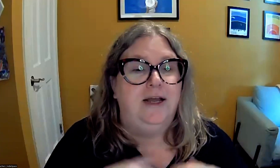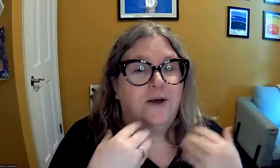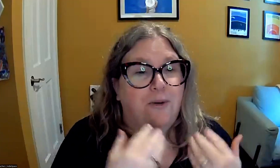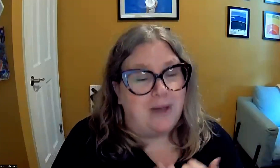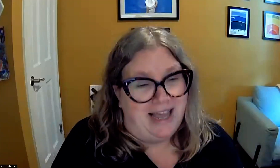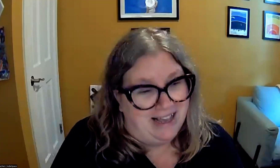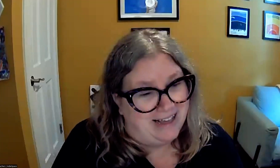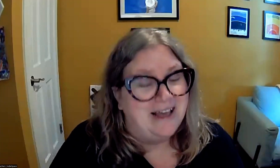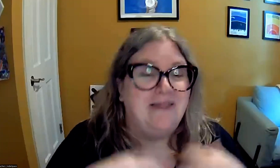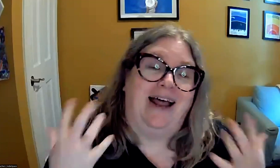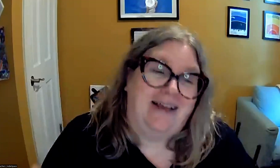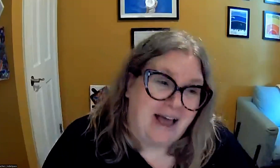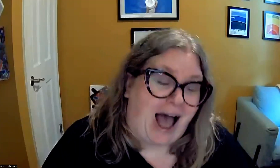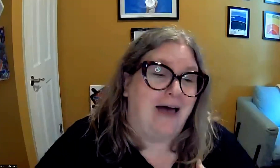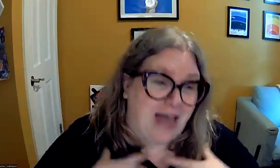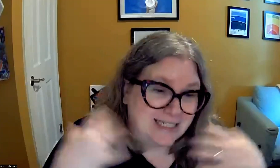But we,